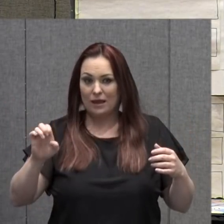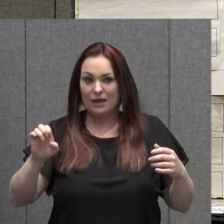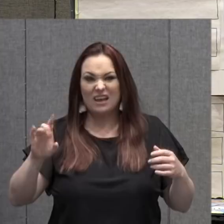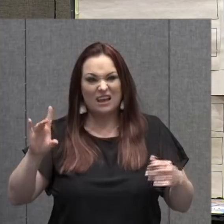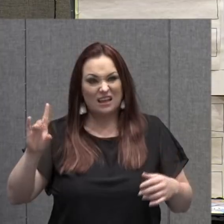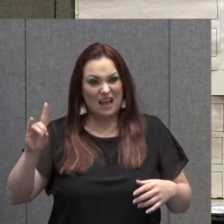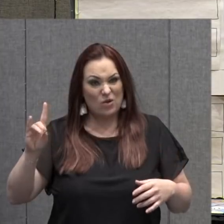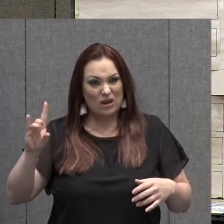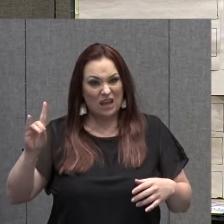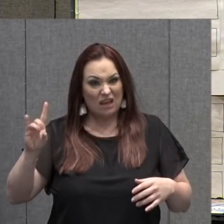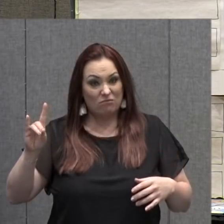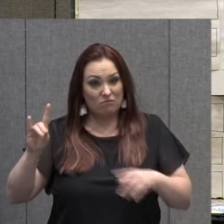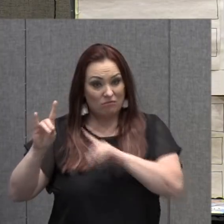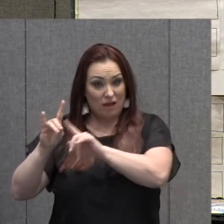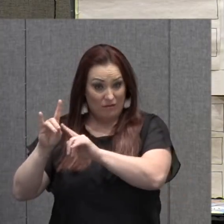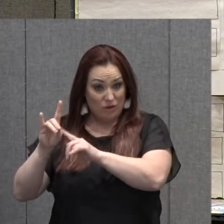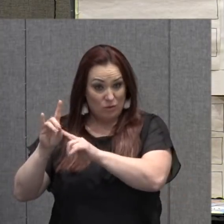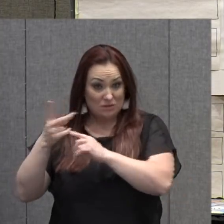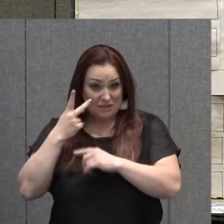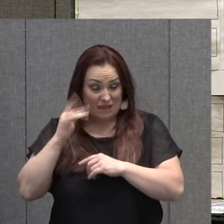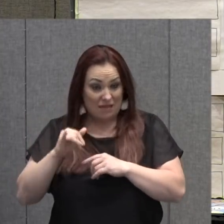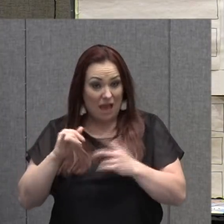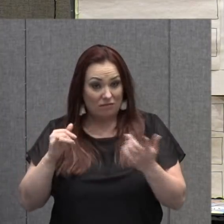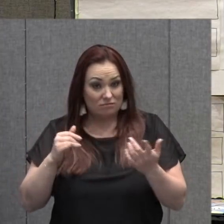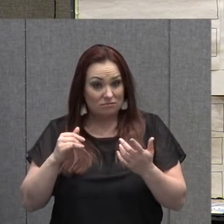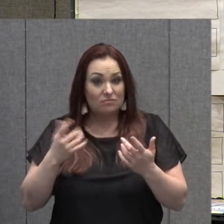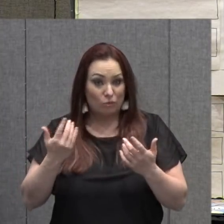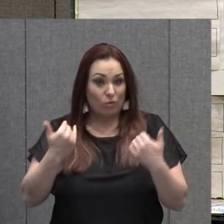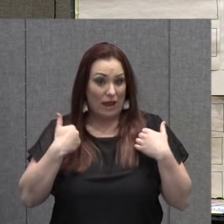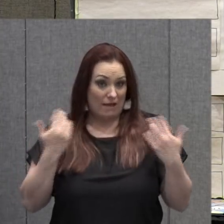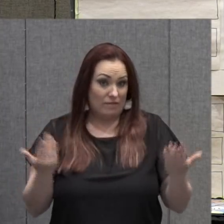seen coyotes? I mean, we have them here in New Mexico.